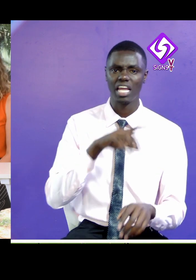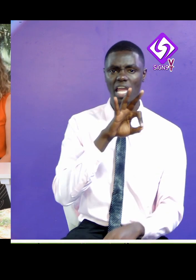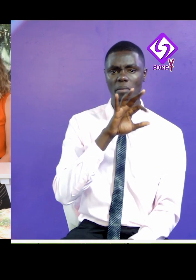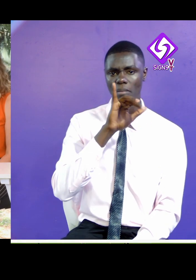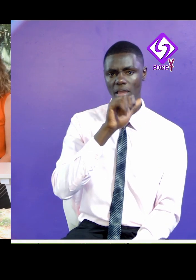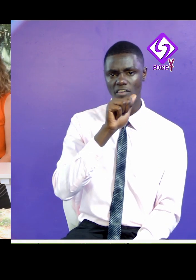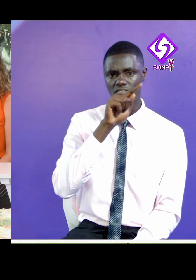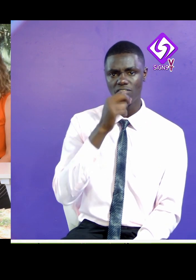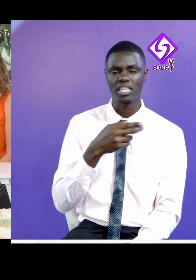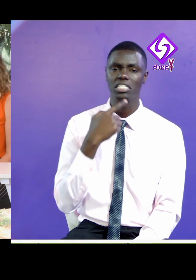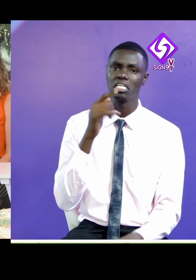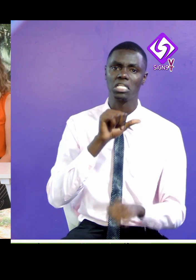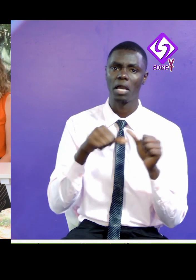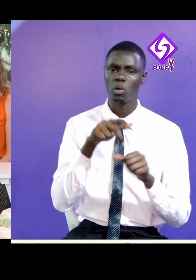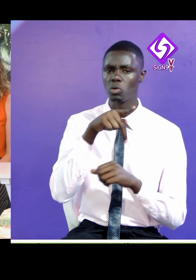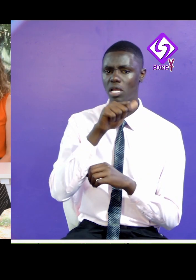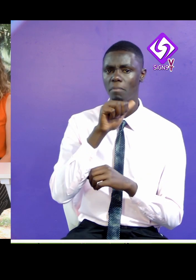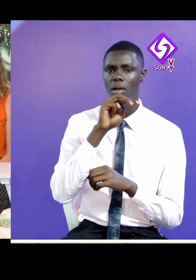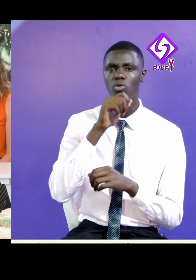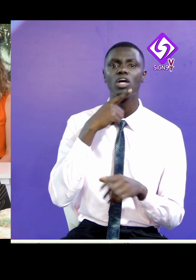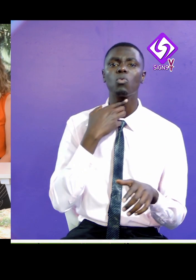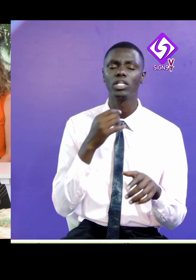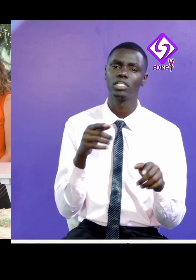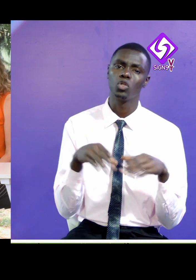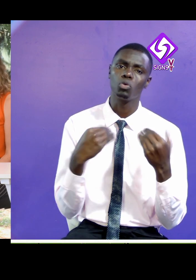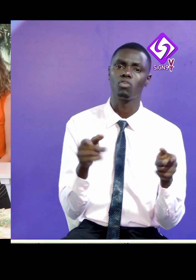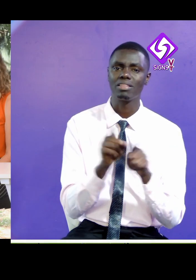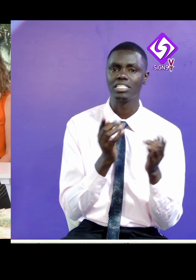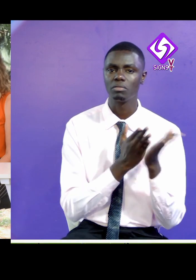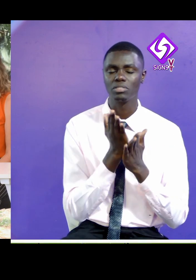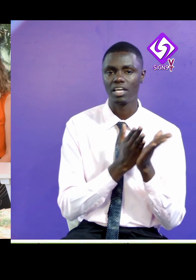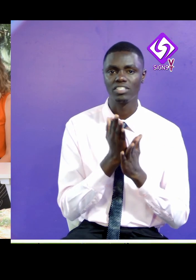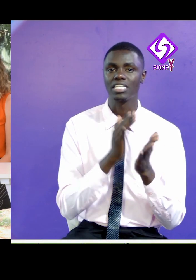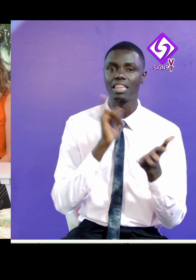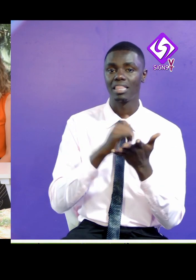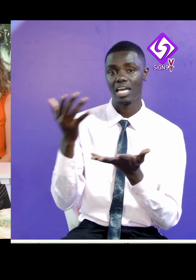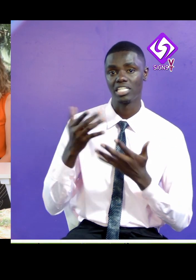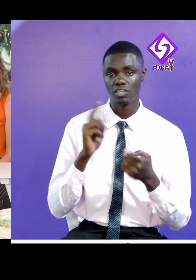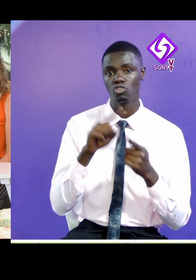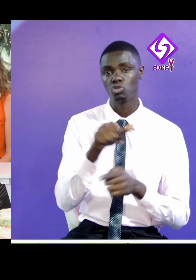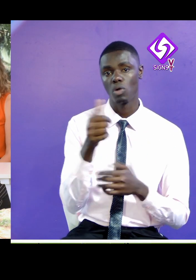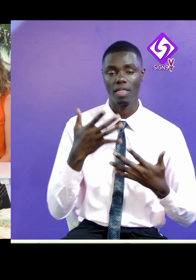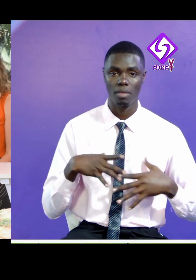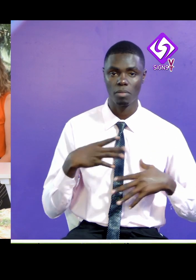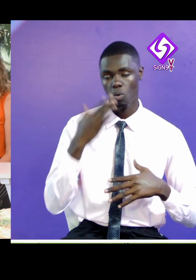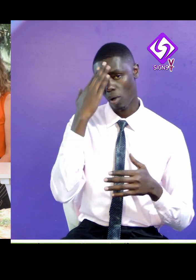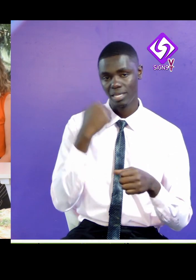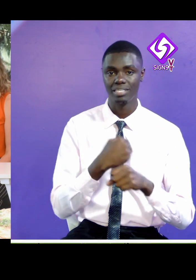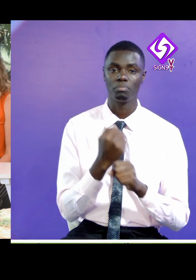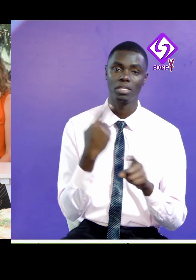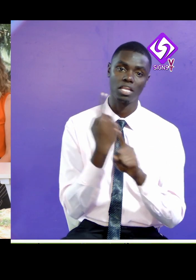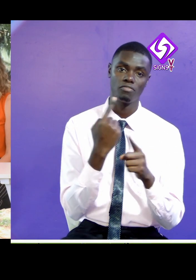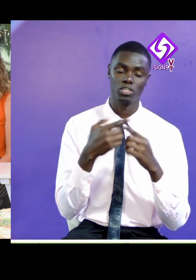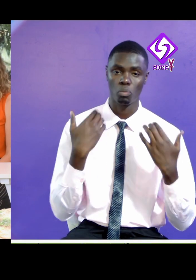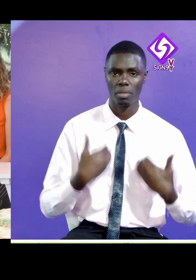mentioned about Pamoja, I want to be able to provide that same service to other people that I receive, because it made a difference